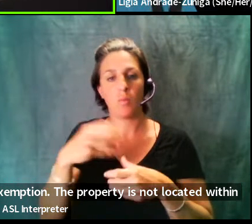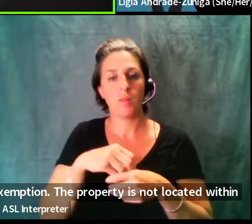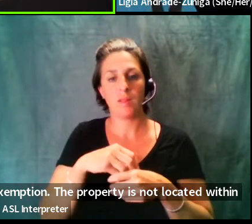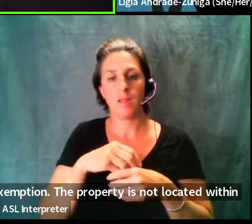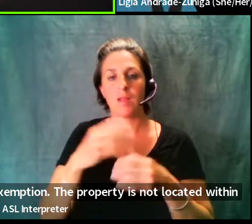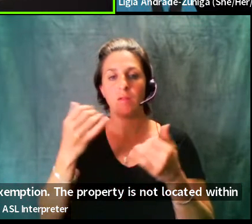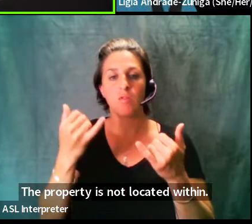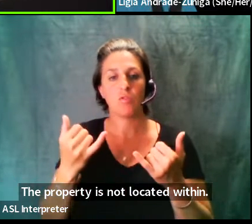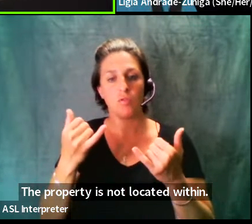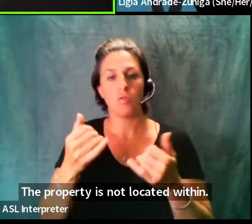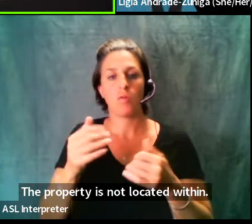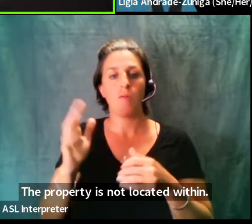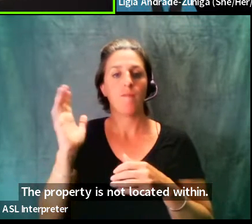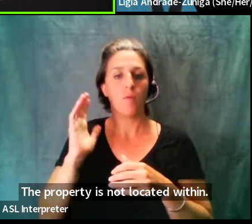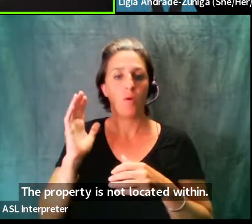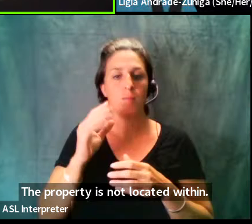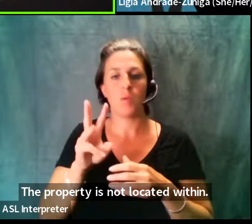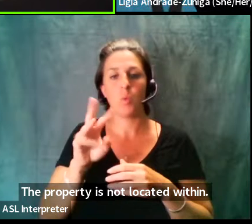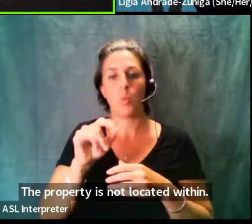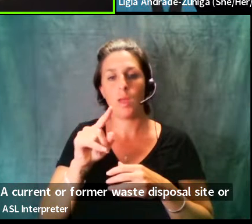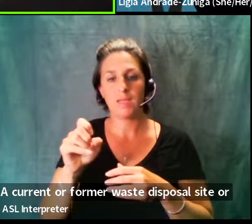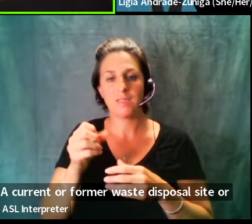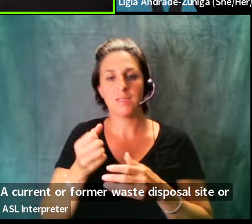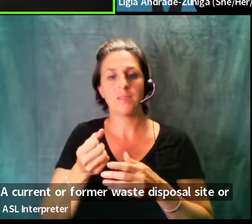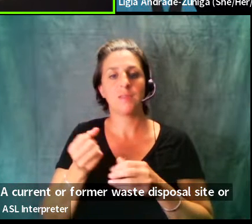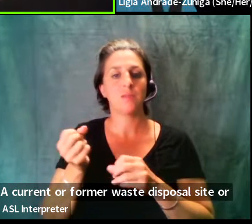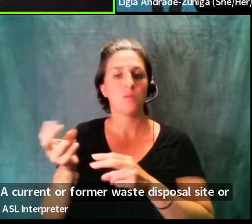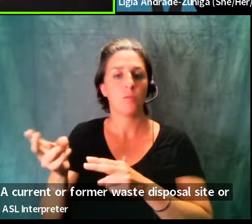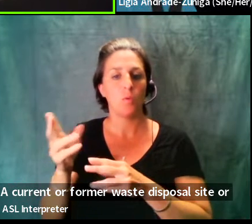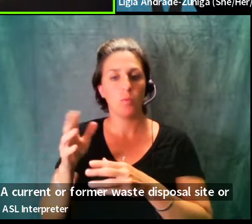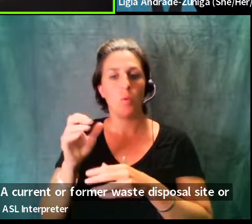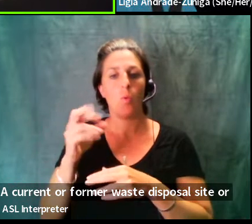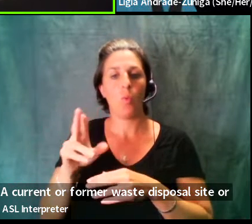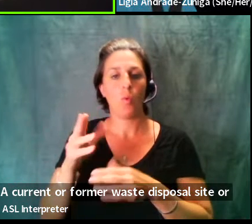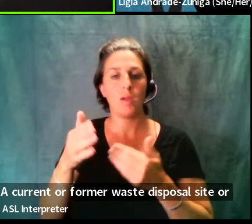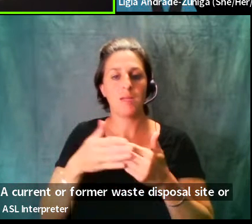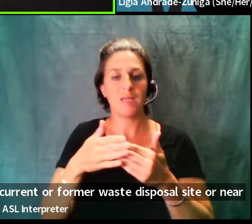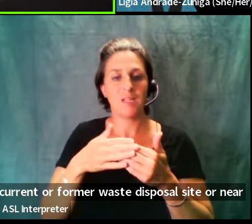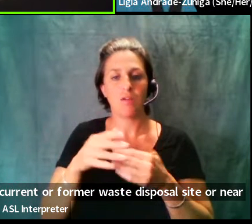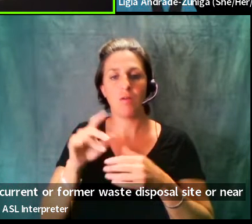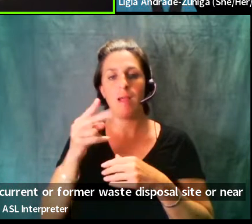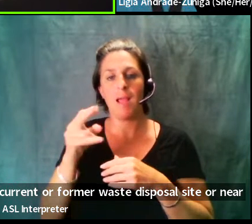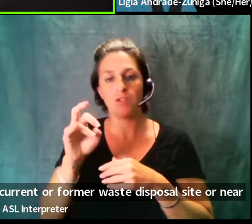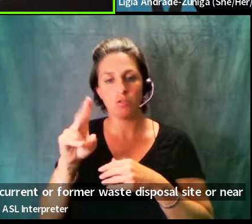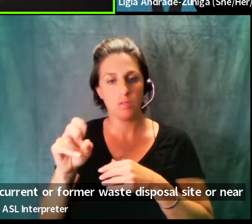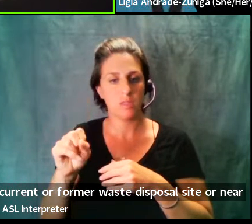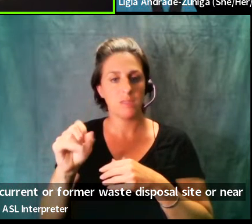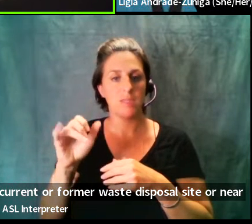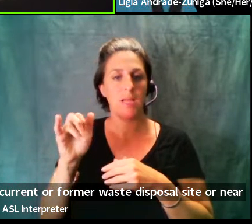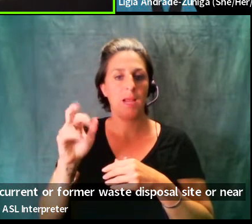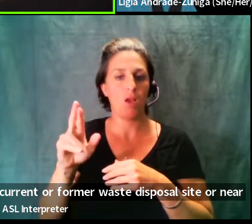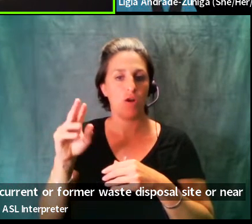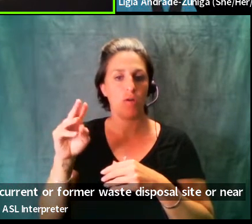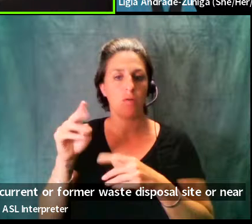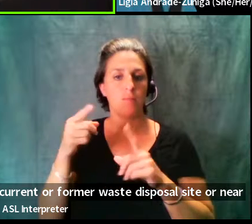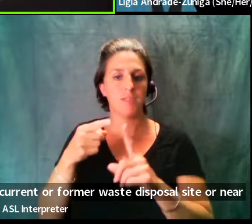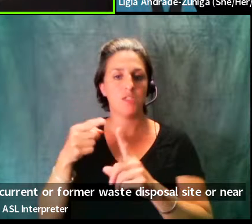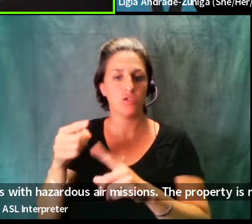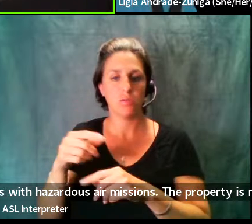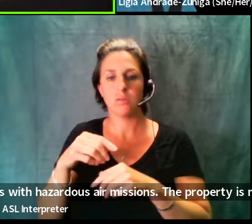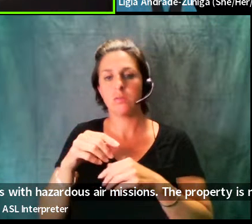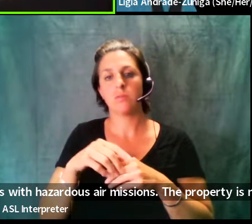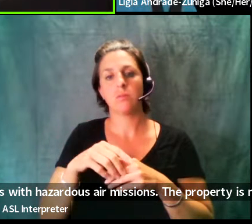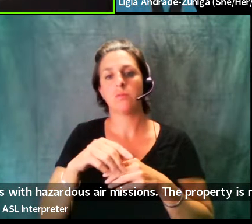waste disposal site or near facilities with hazardous air emissions. The property is also not located